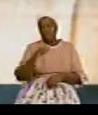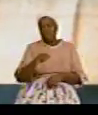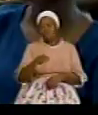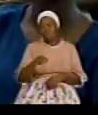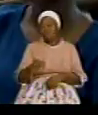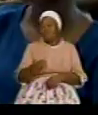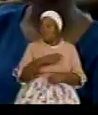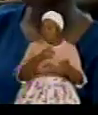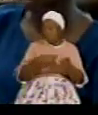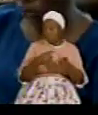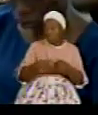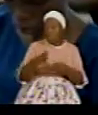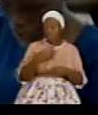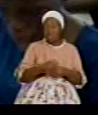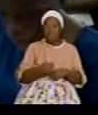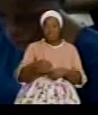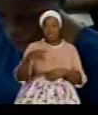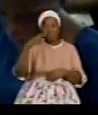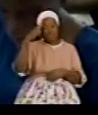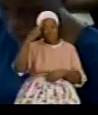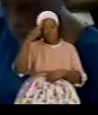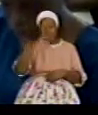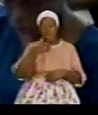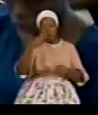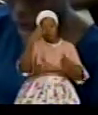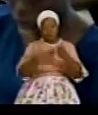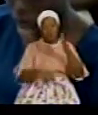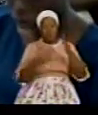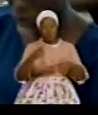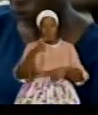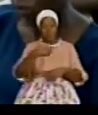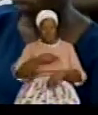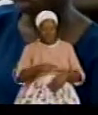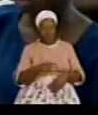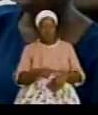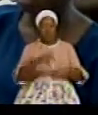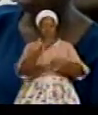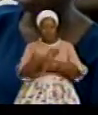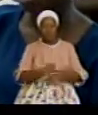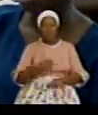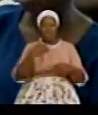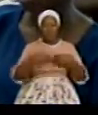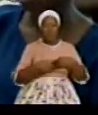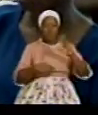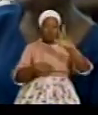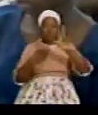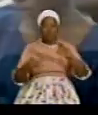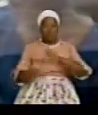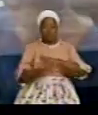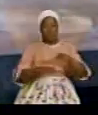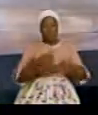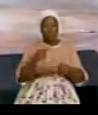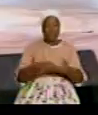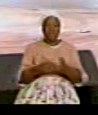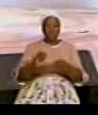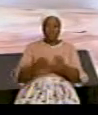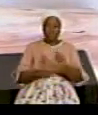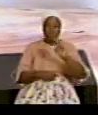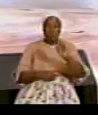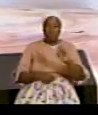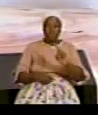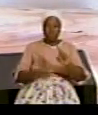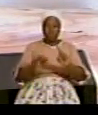cause and the cost of religious tradition. Three things we're looking at here. Number one,